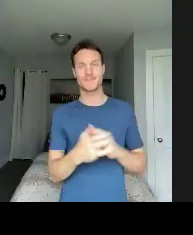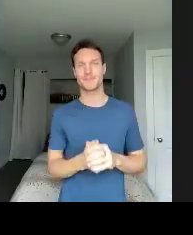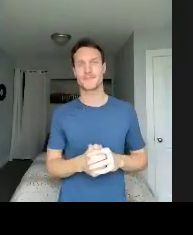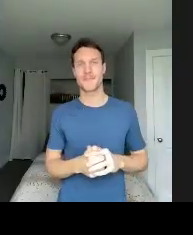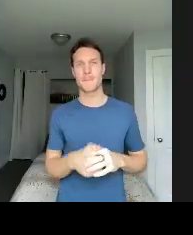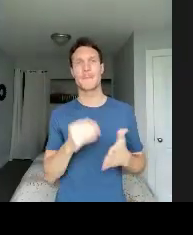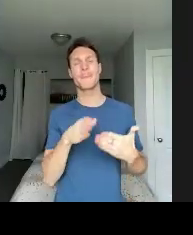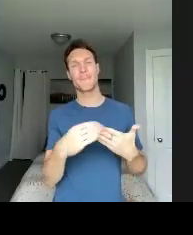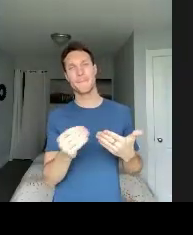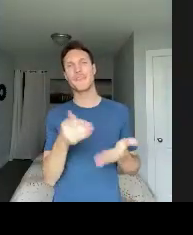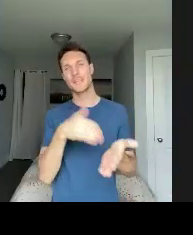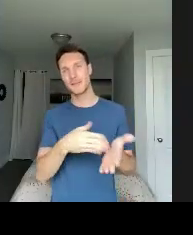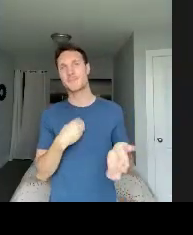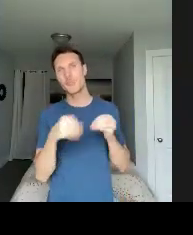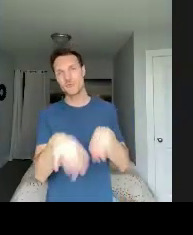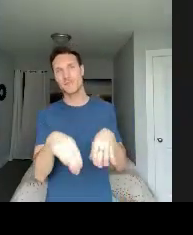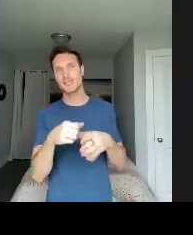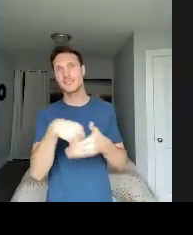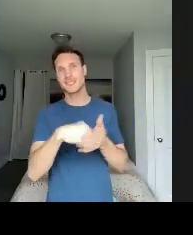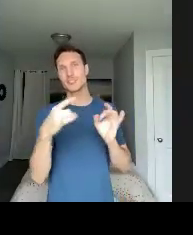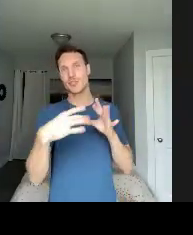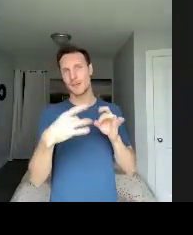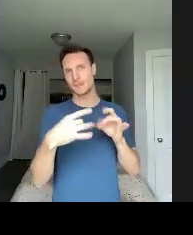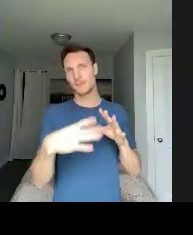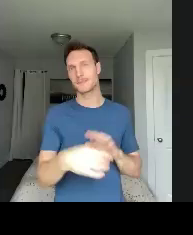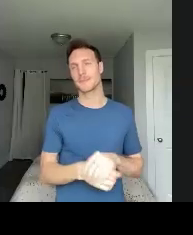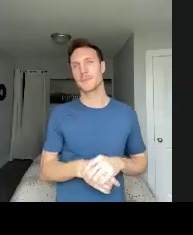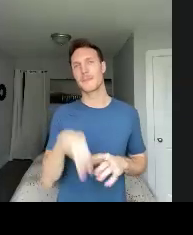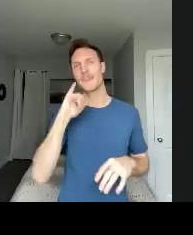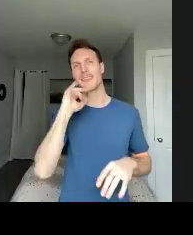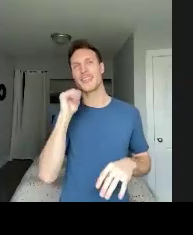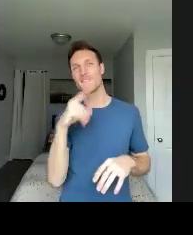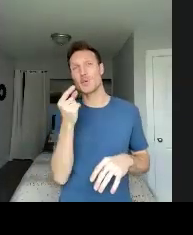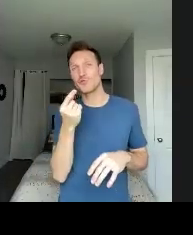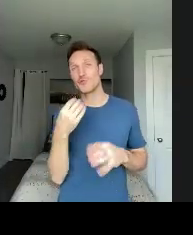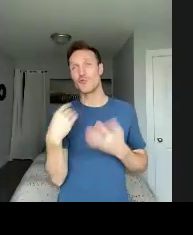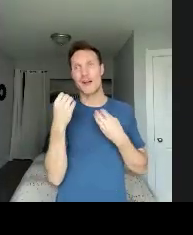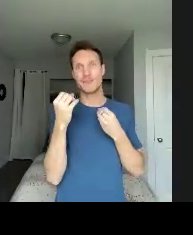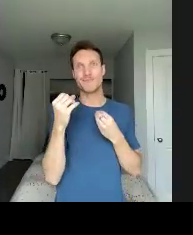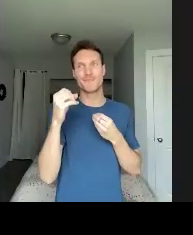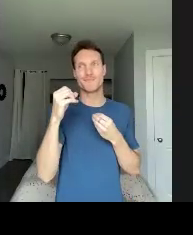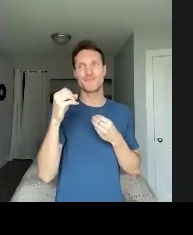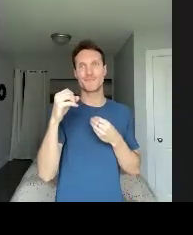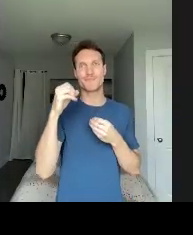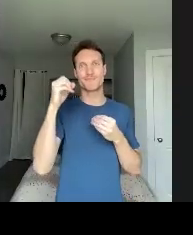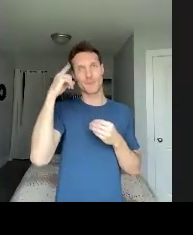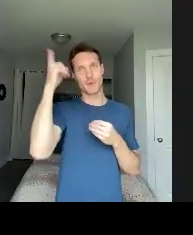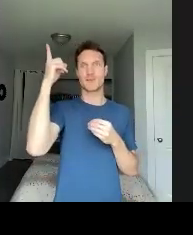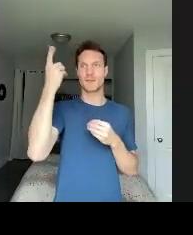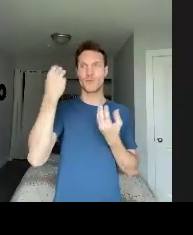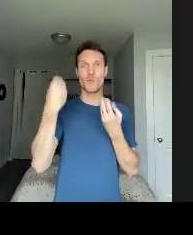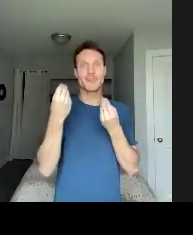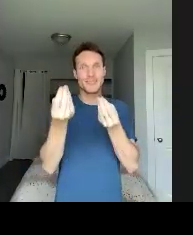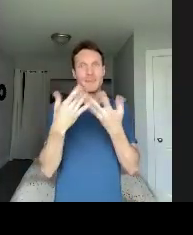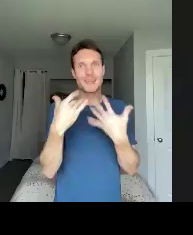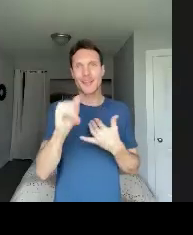Jessica Shadle's email information. So if you do have input or would just like to reach out to her directly, you're always welcome